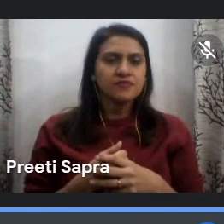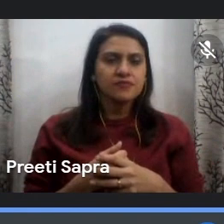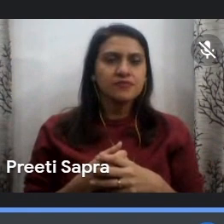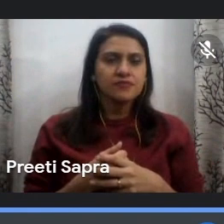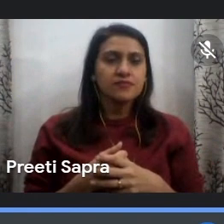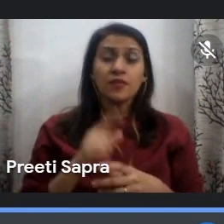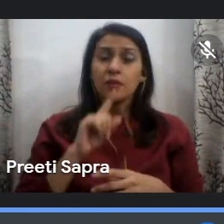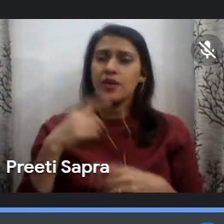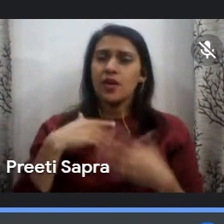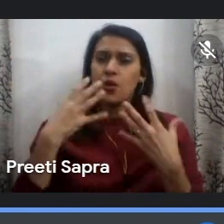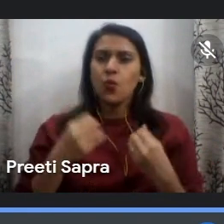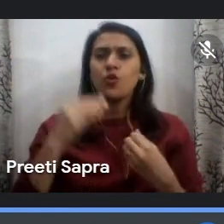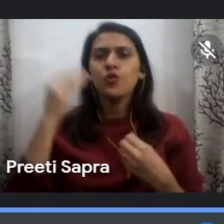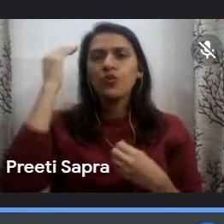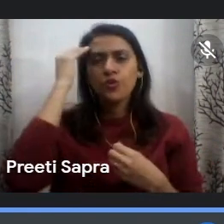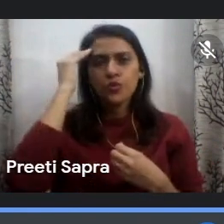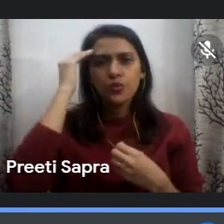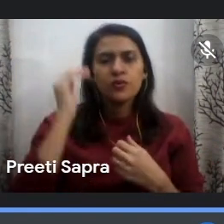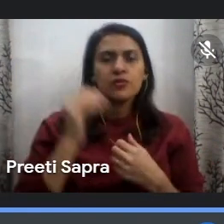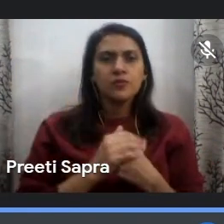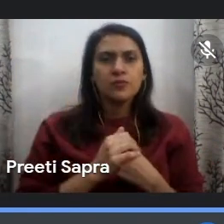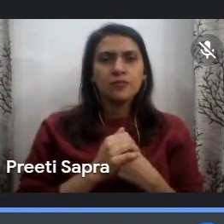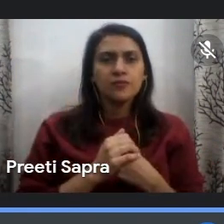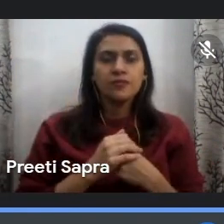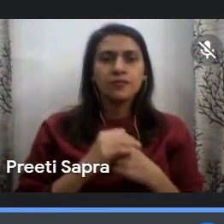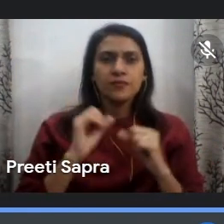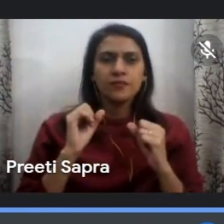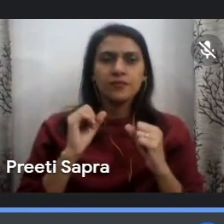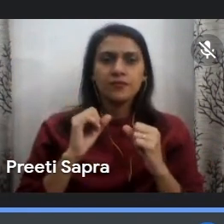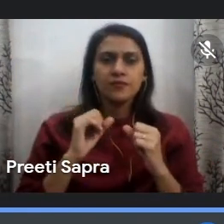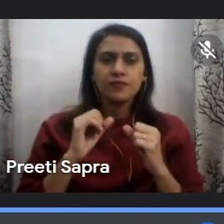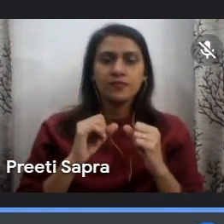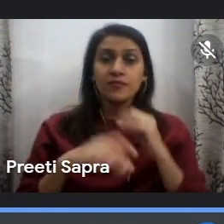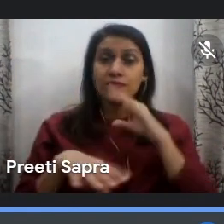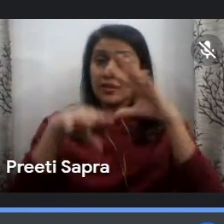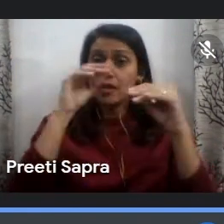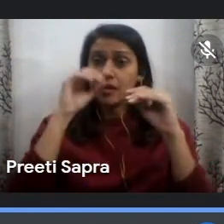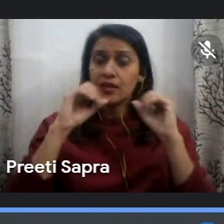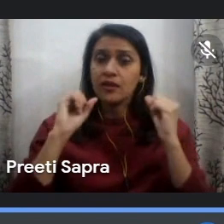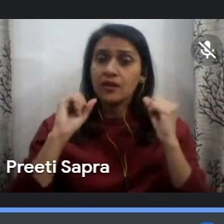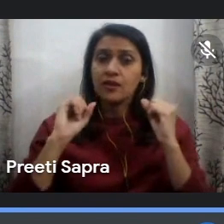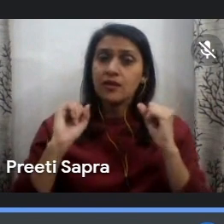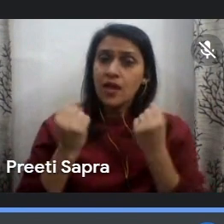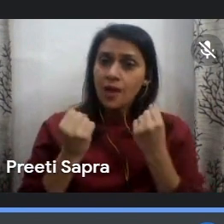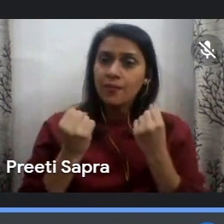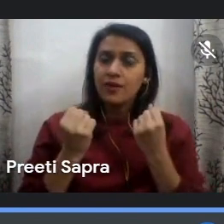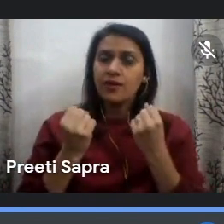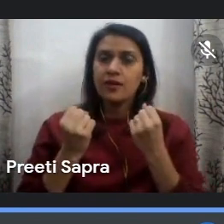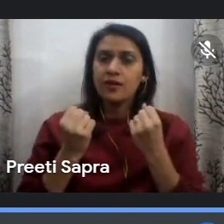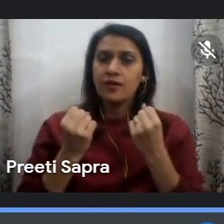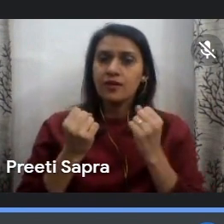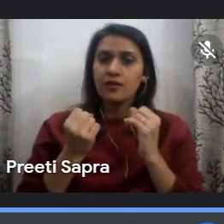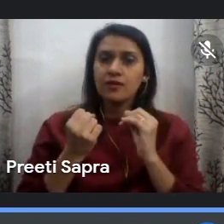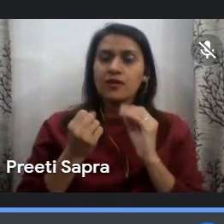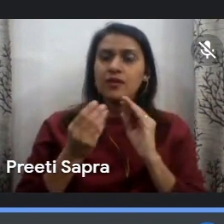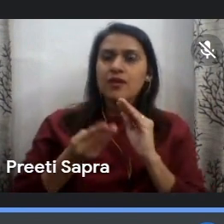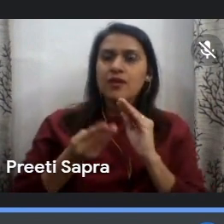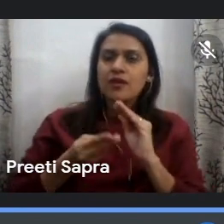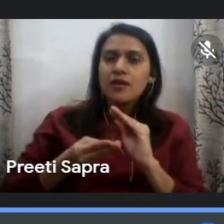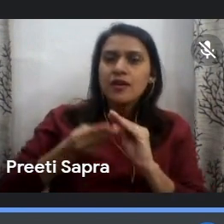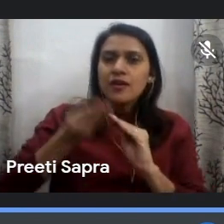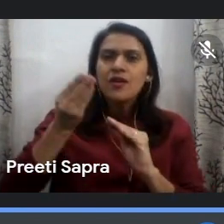know about learning capabilities, how learning capabilities can be increased for mild autism kids also.